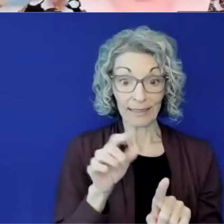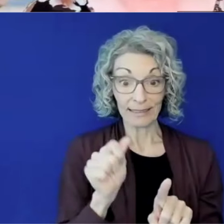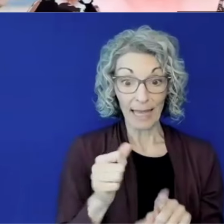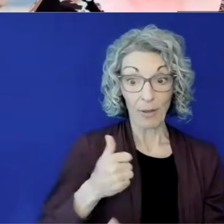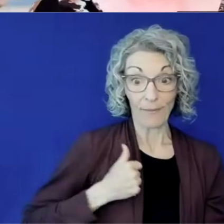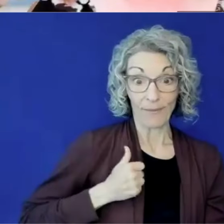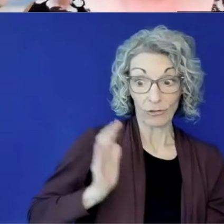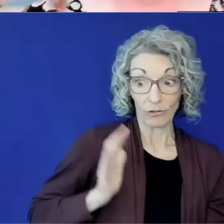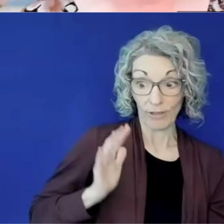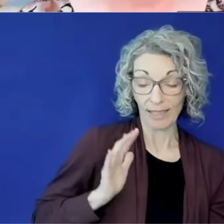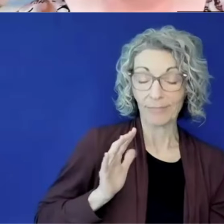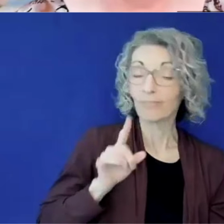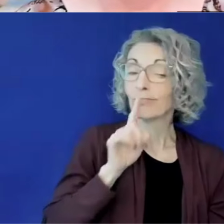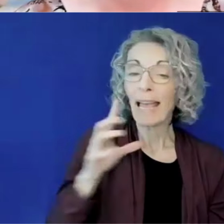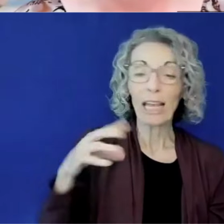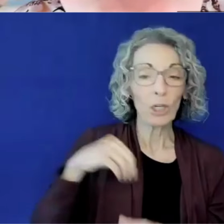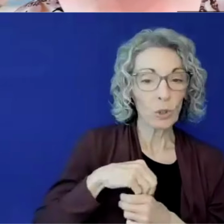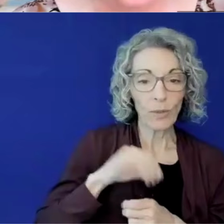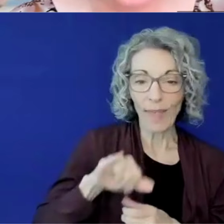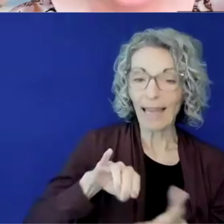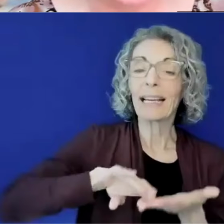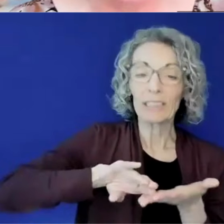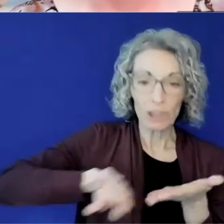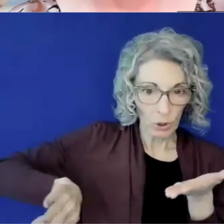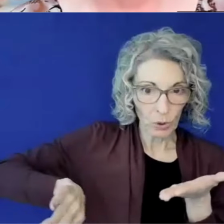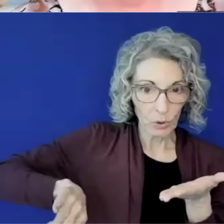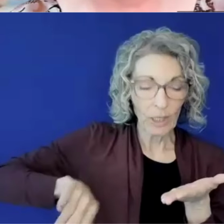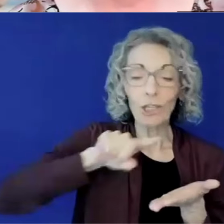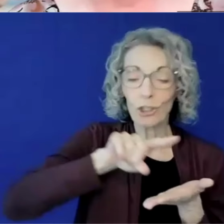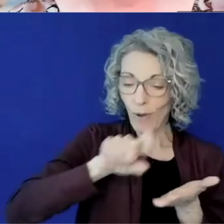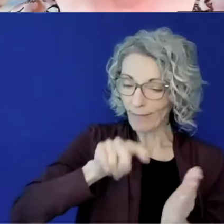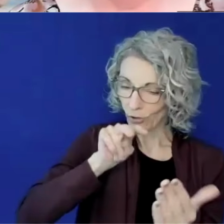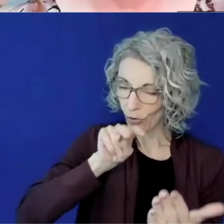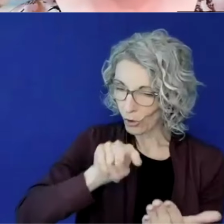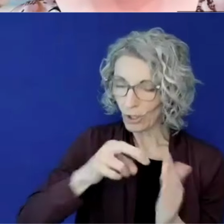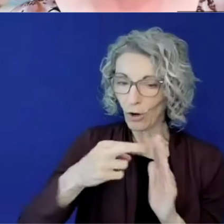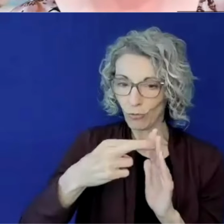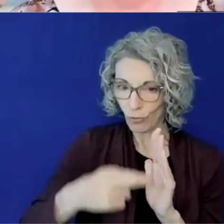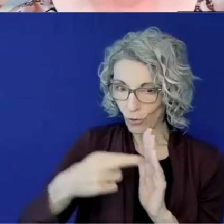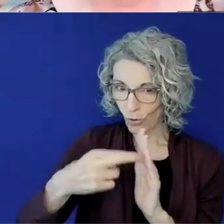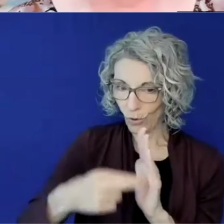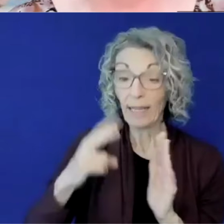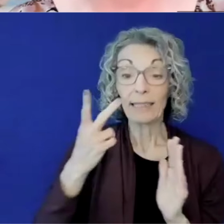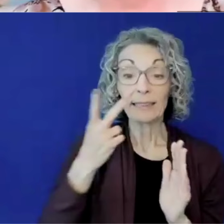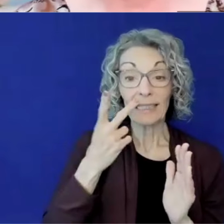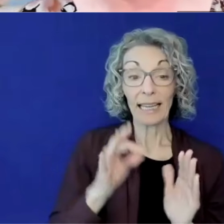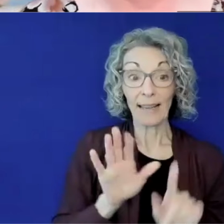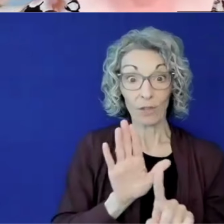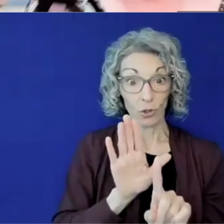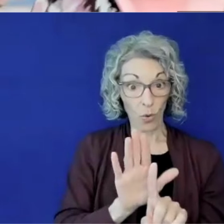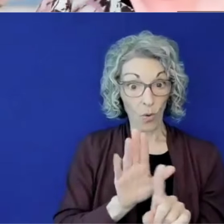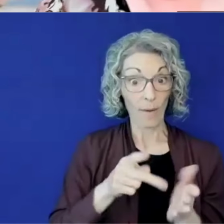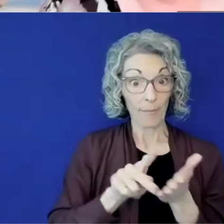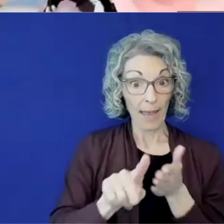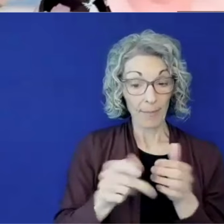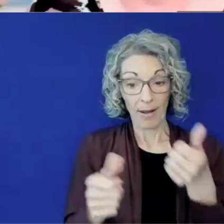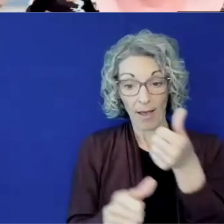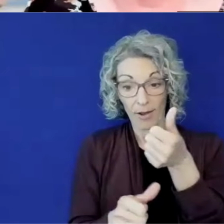the rules. So you'd have to go and look at the rules to see if your payment falls under one of